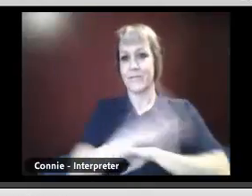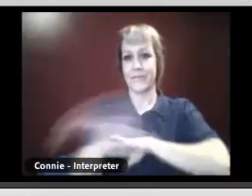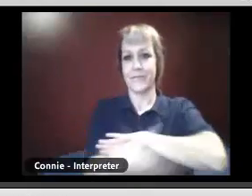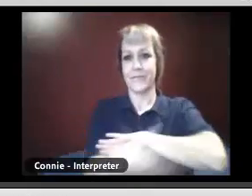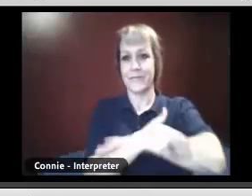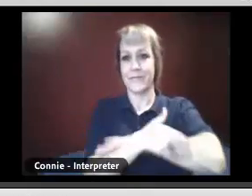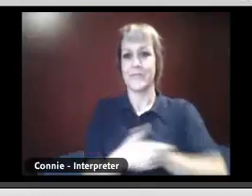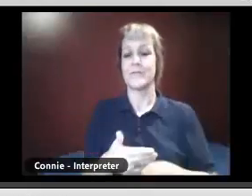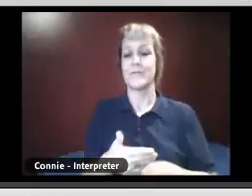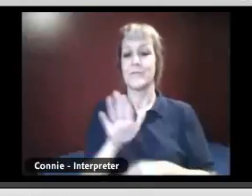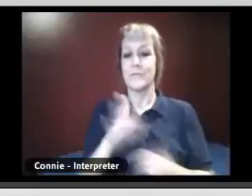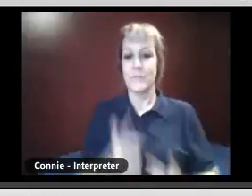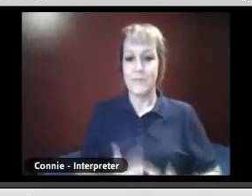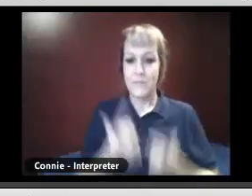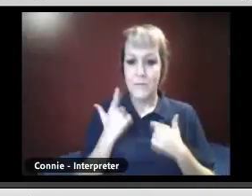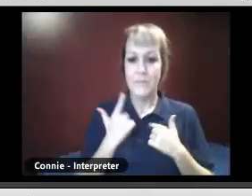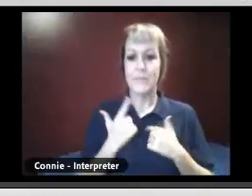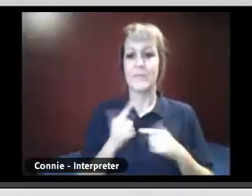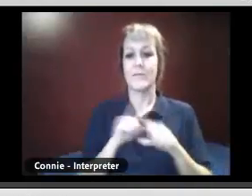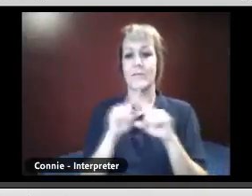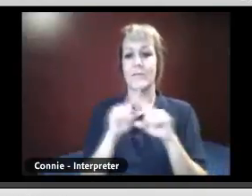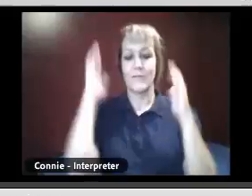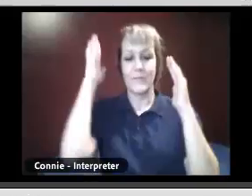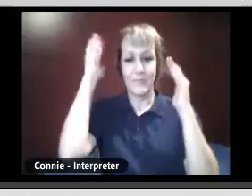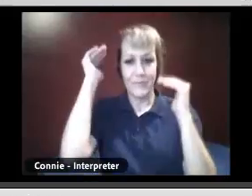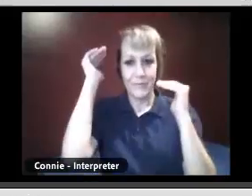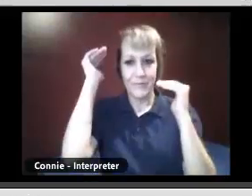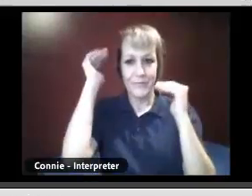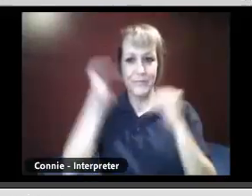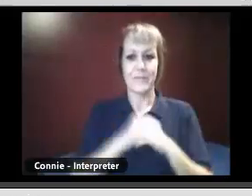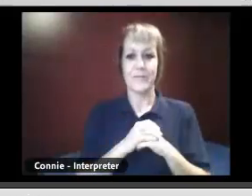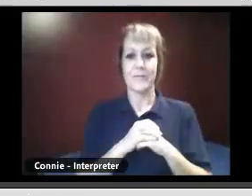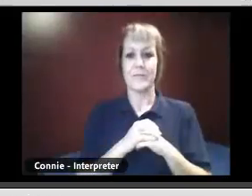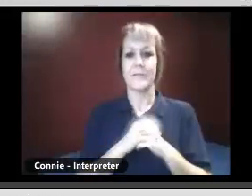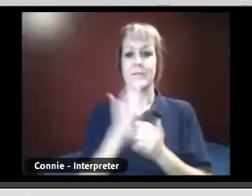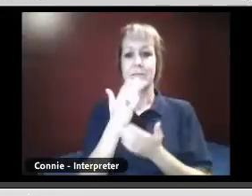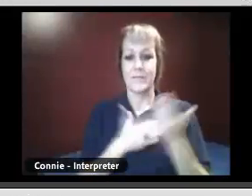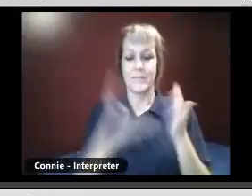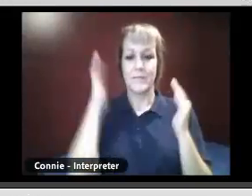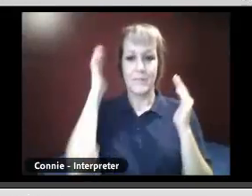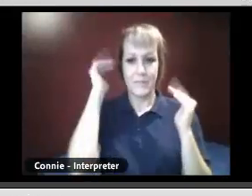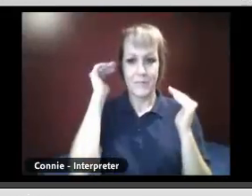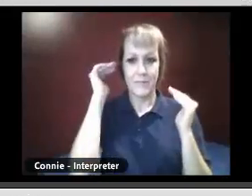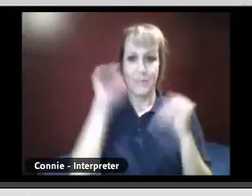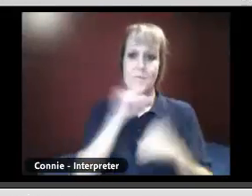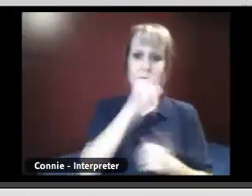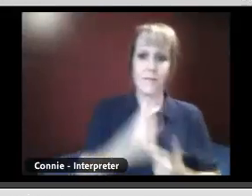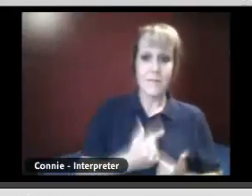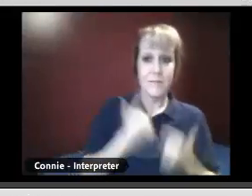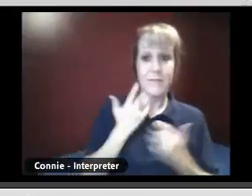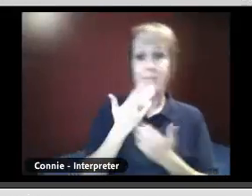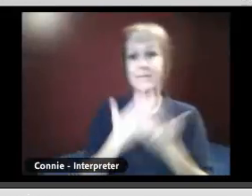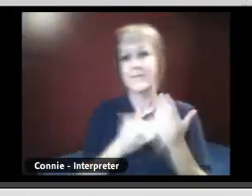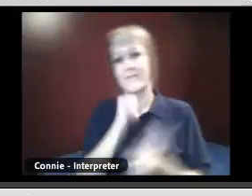their life, they're bringing expectations. Some expectations that are realistic, some that may not be too